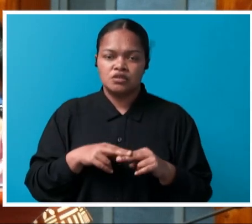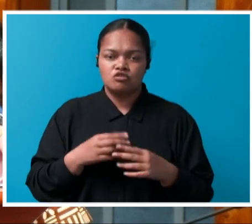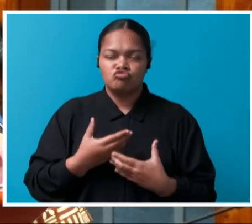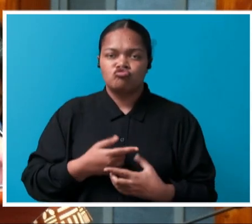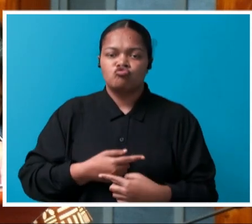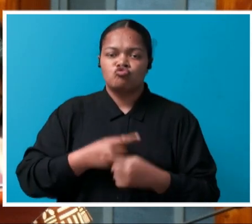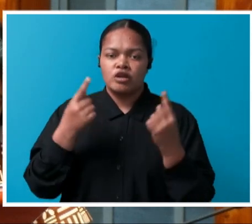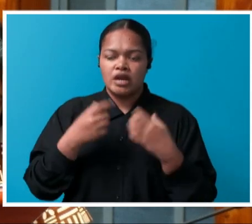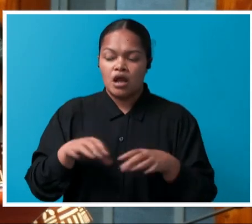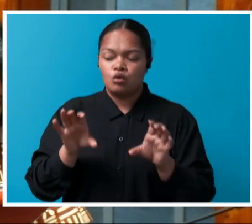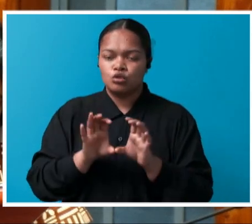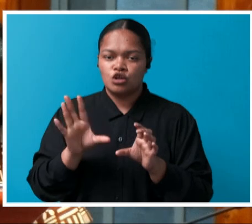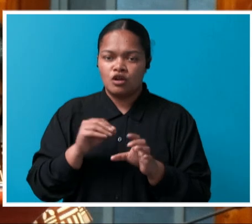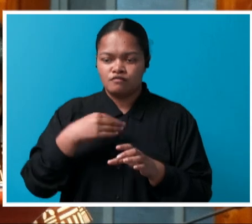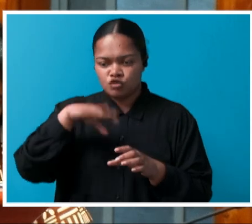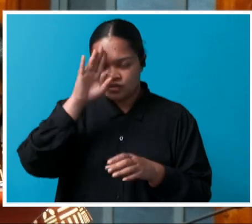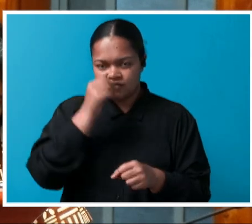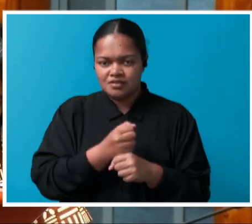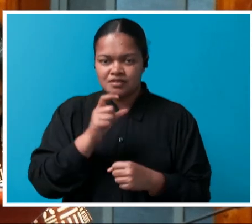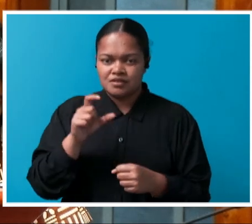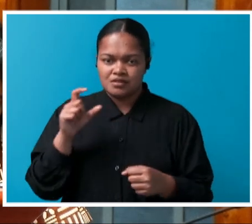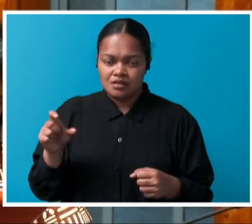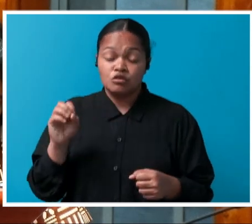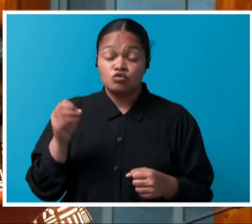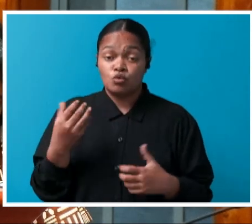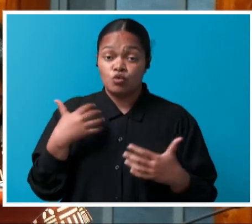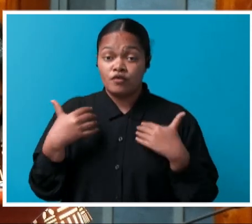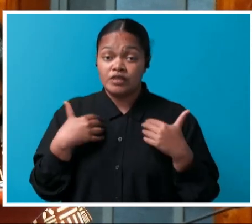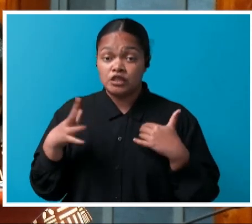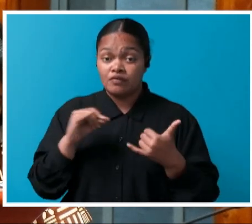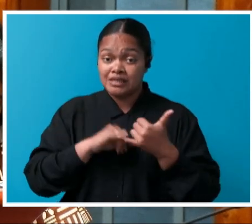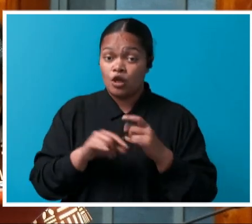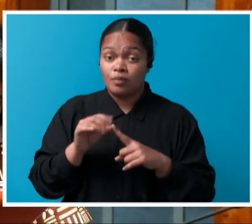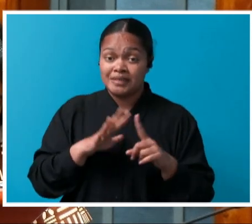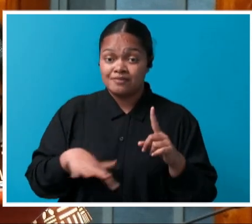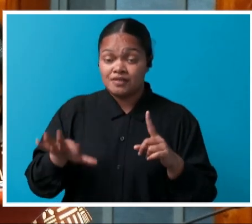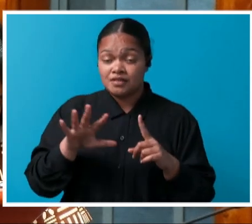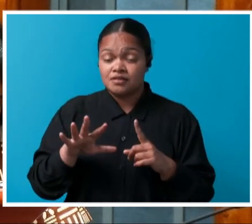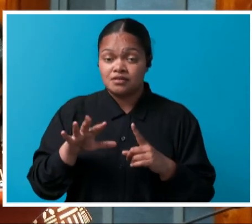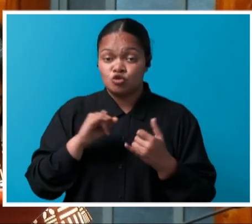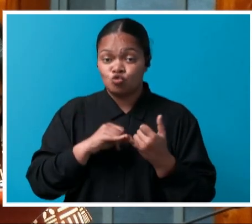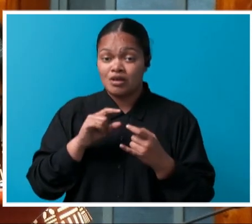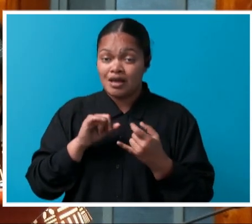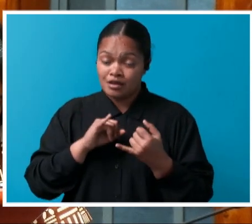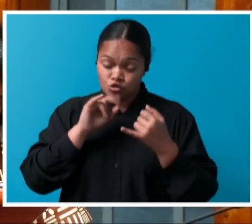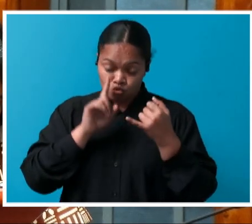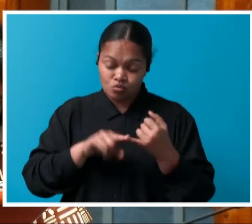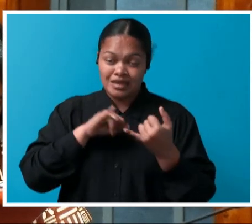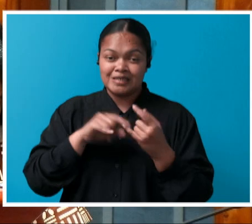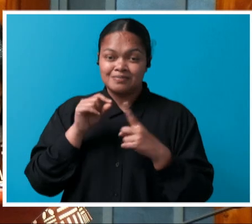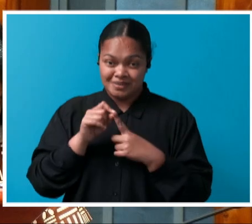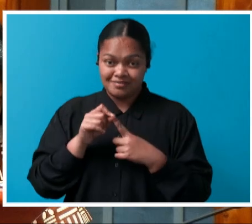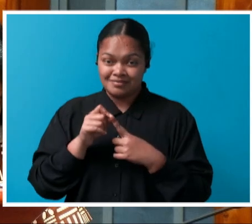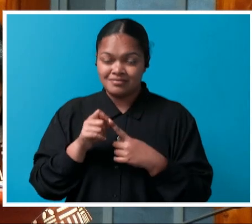of Chiefs. Mr. Speaker, sir, for the University of the South Pacific, I was instructed by the Honorable Prime Minister